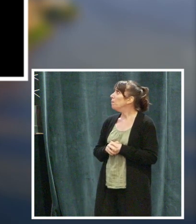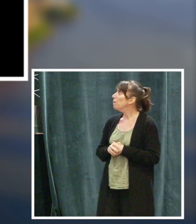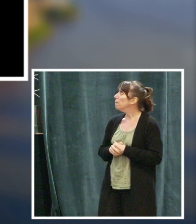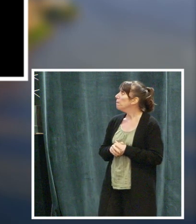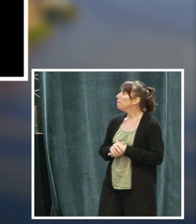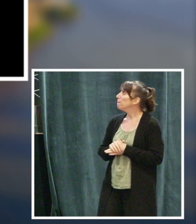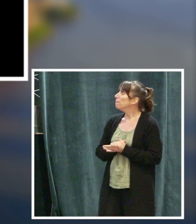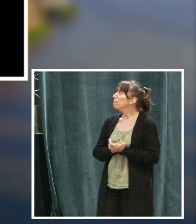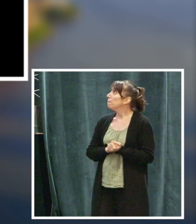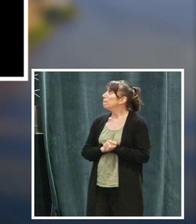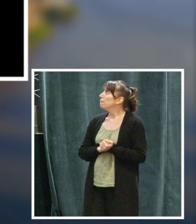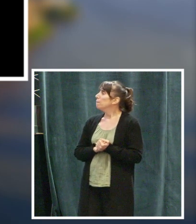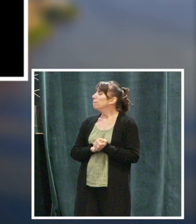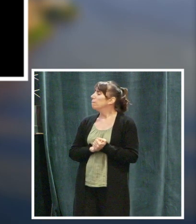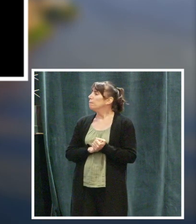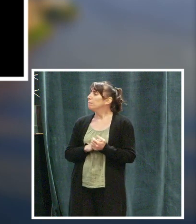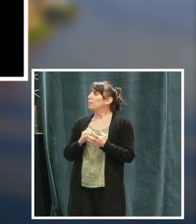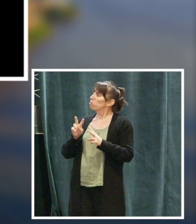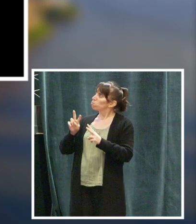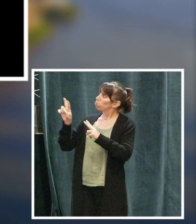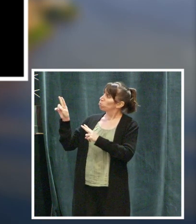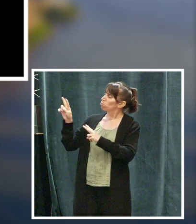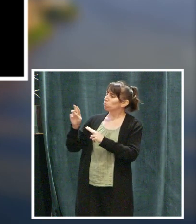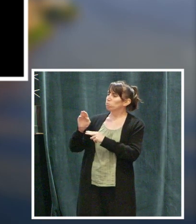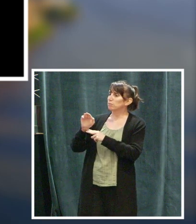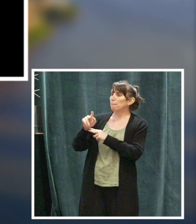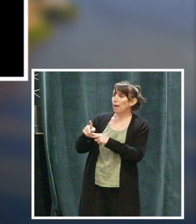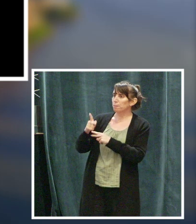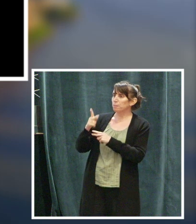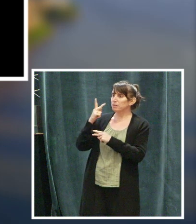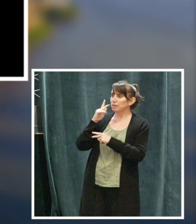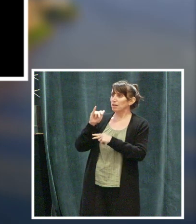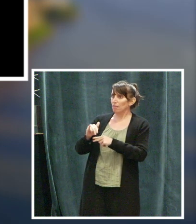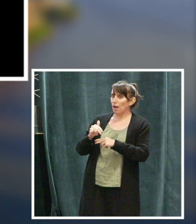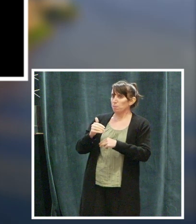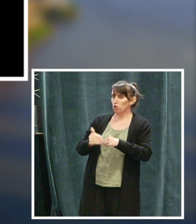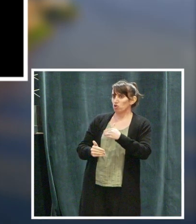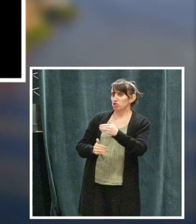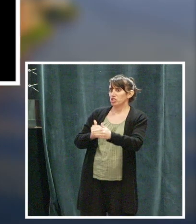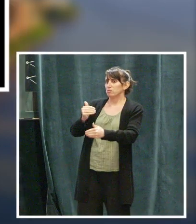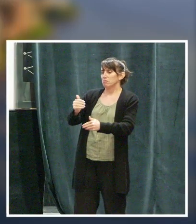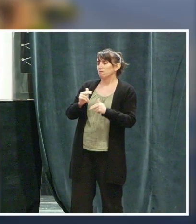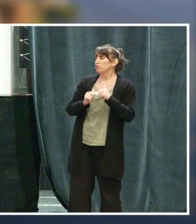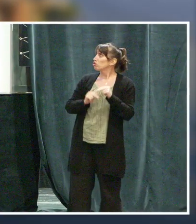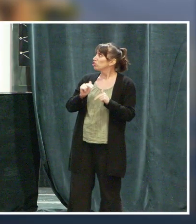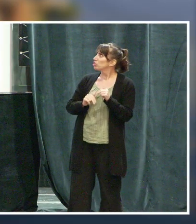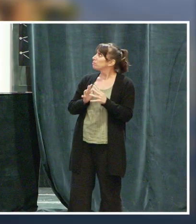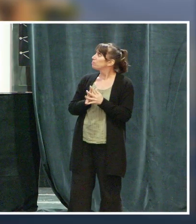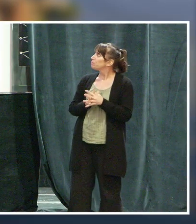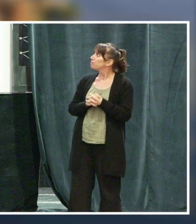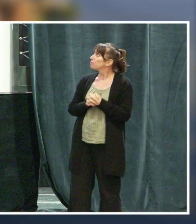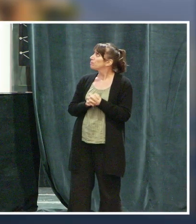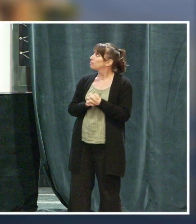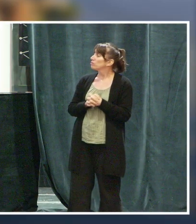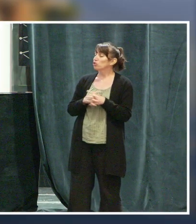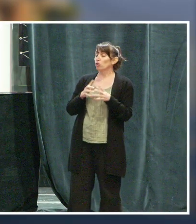So let's look at the map to see kind of how this progression will work of construction. At the start